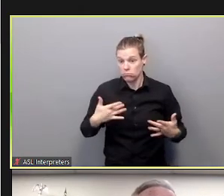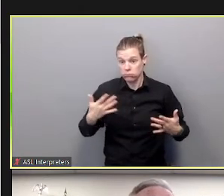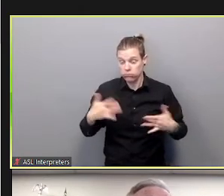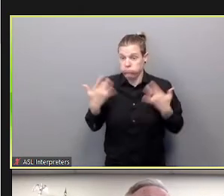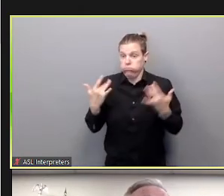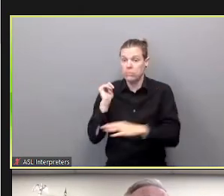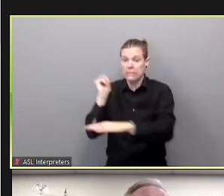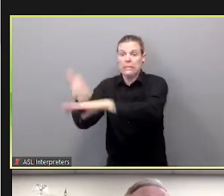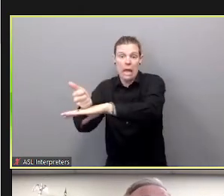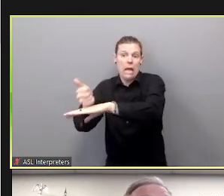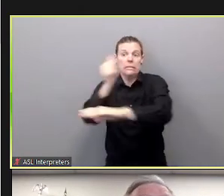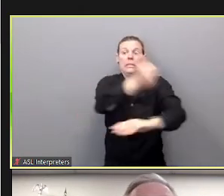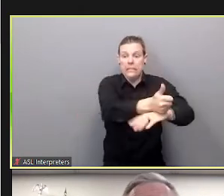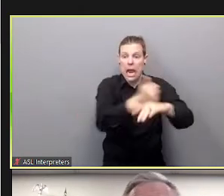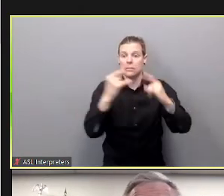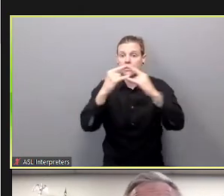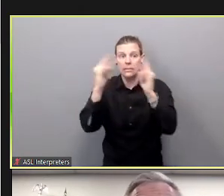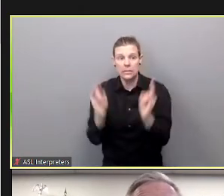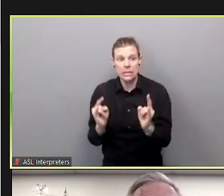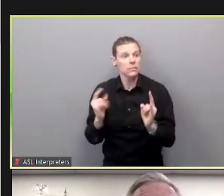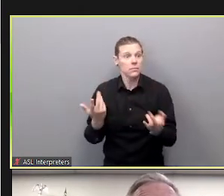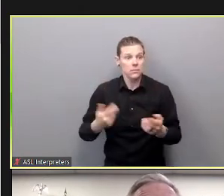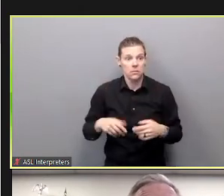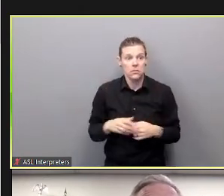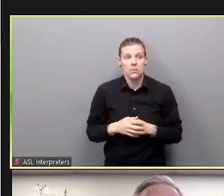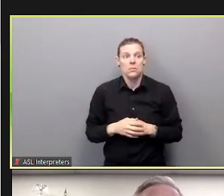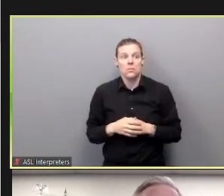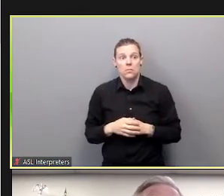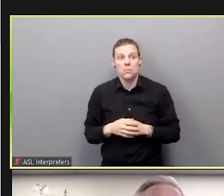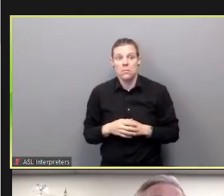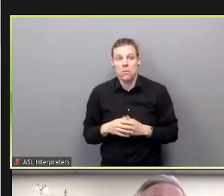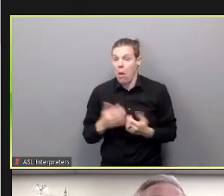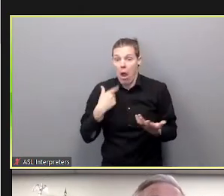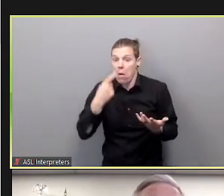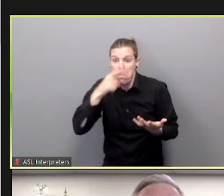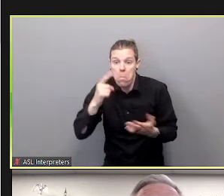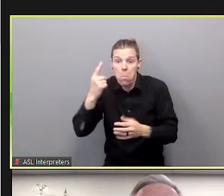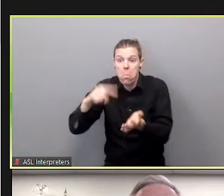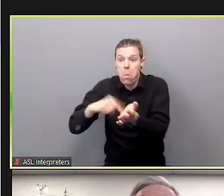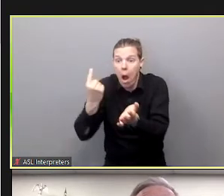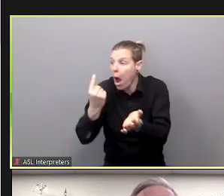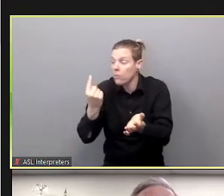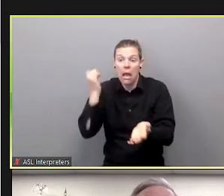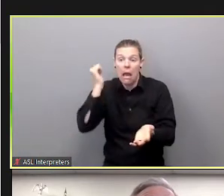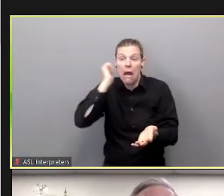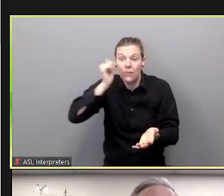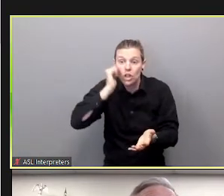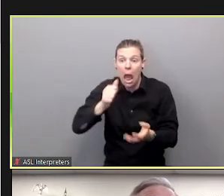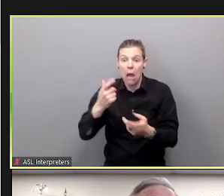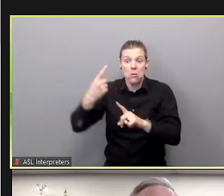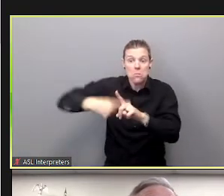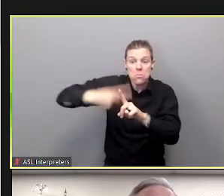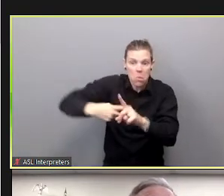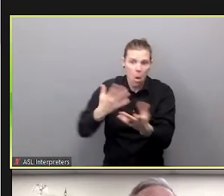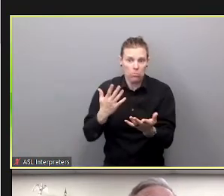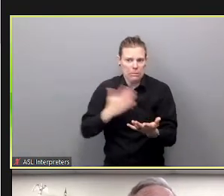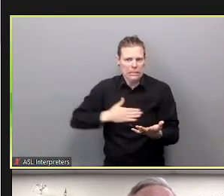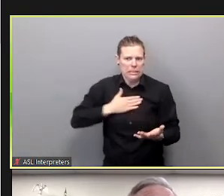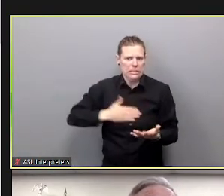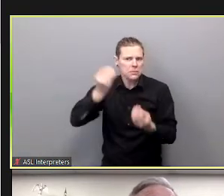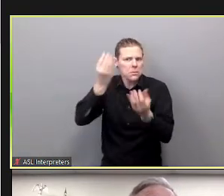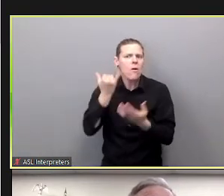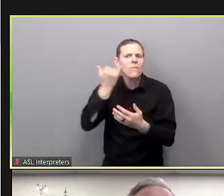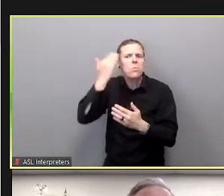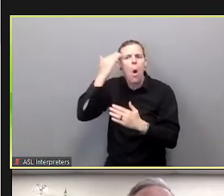please let us know. And our media folks will put a phone number to call in the chat. So you can give